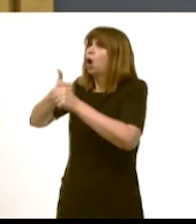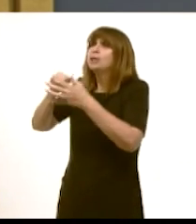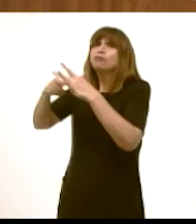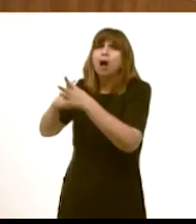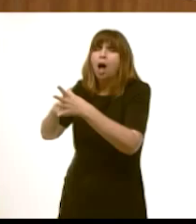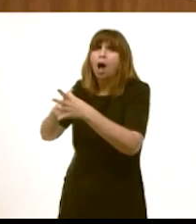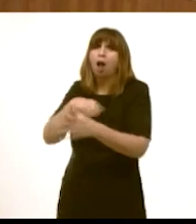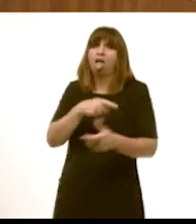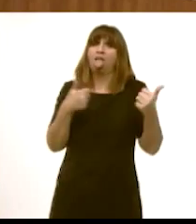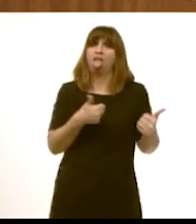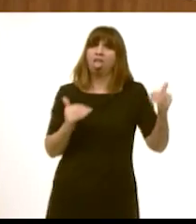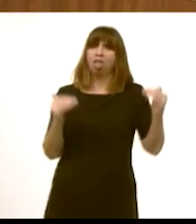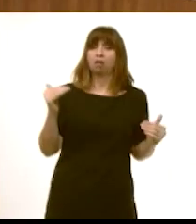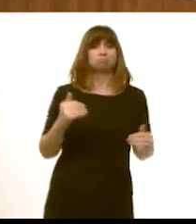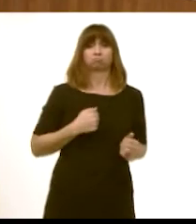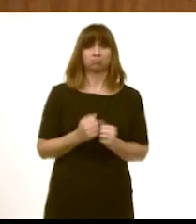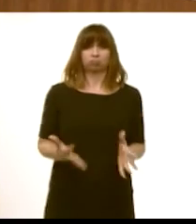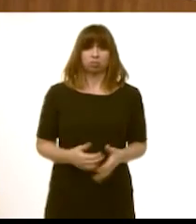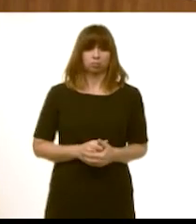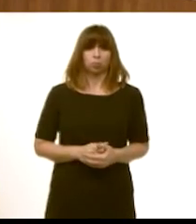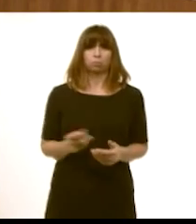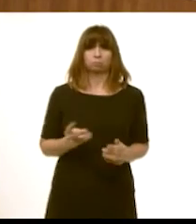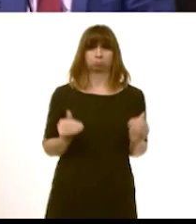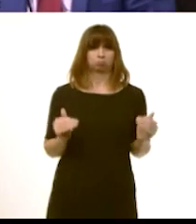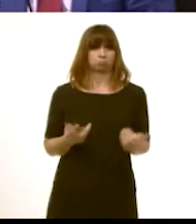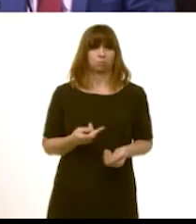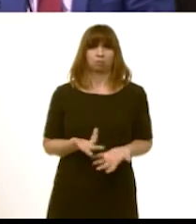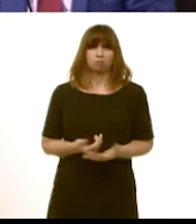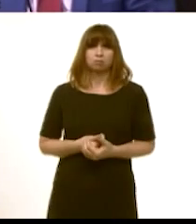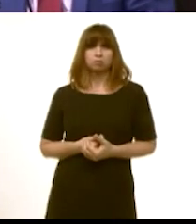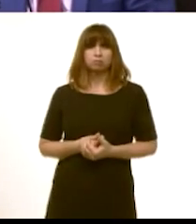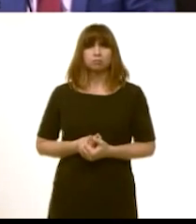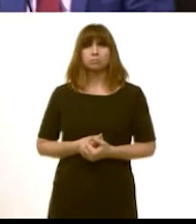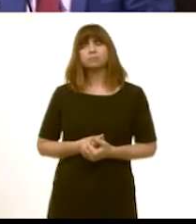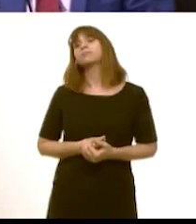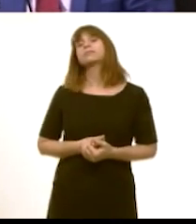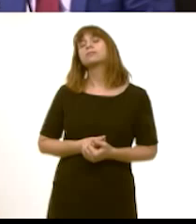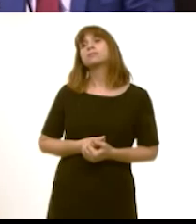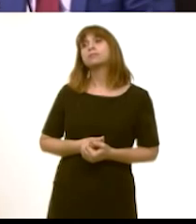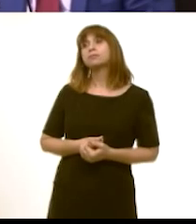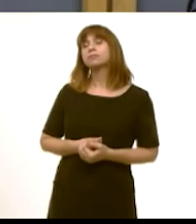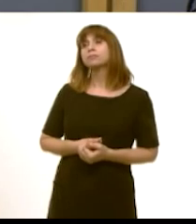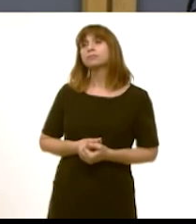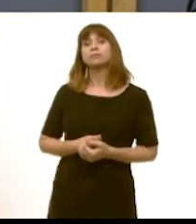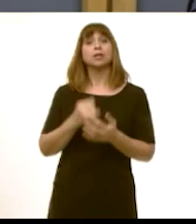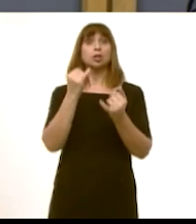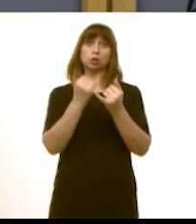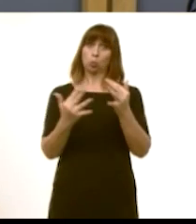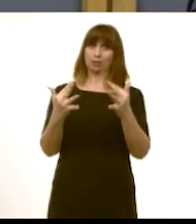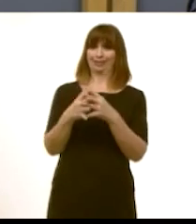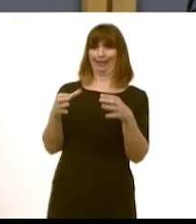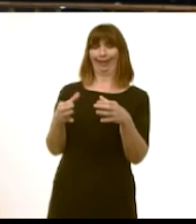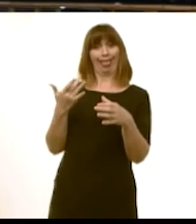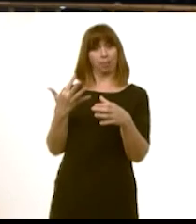Wales? No, I don't. Bethan Jenkins. First Minister, I'm told that Swansea, a city of